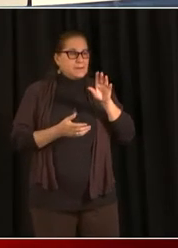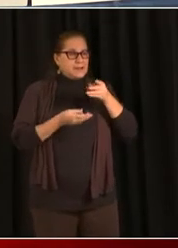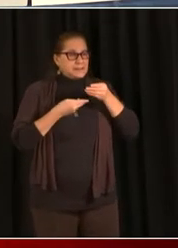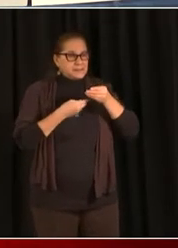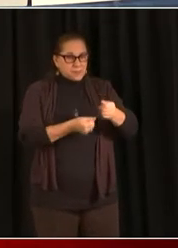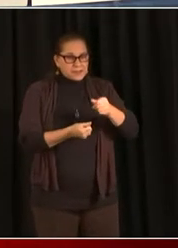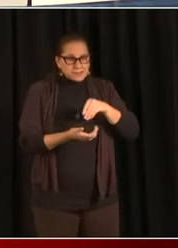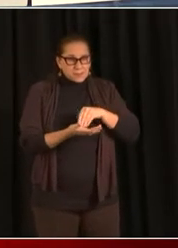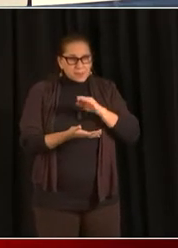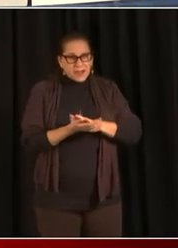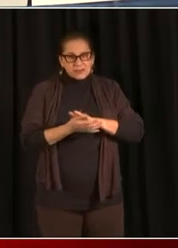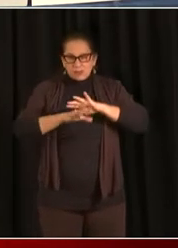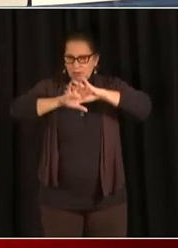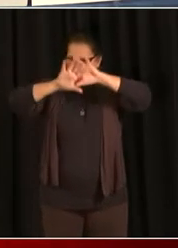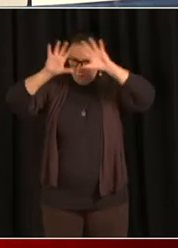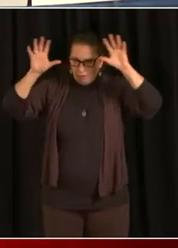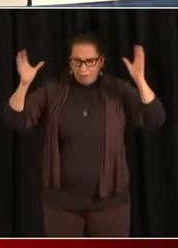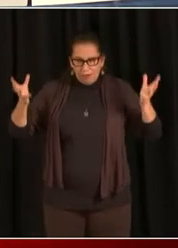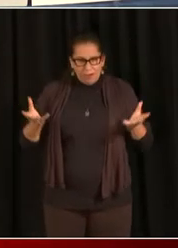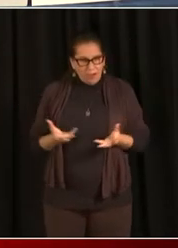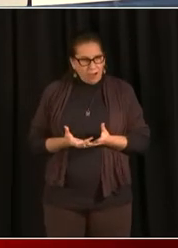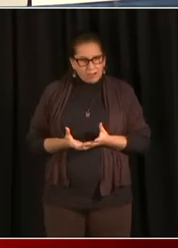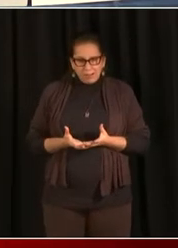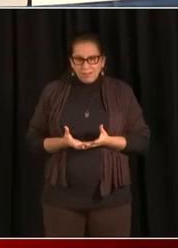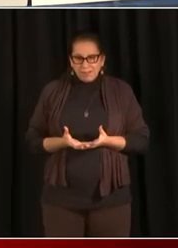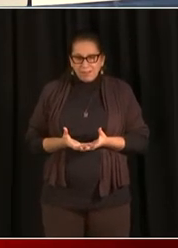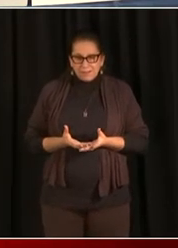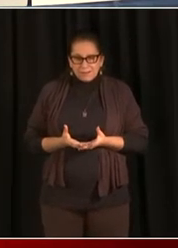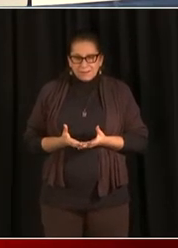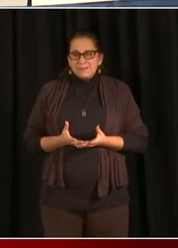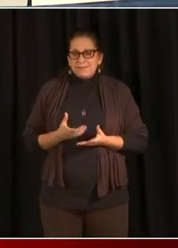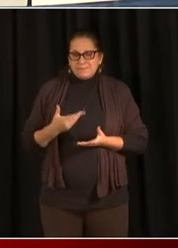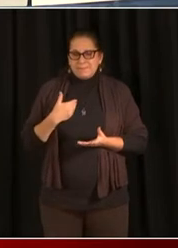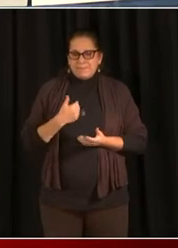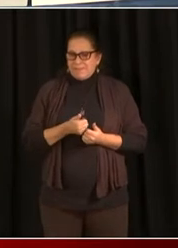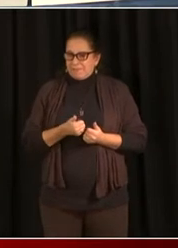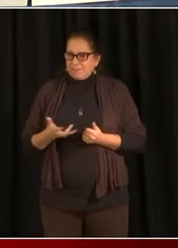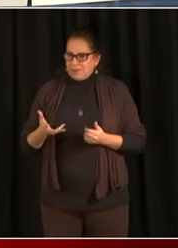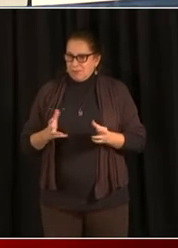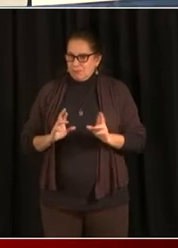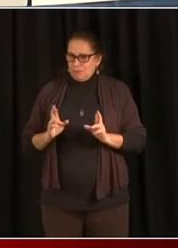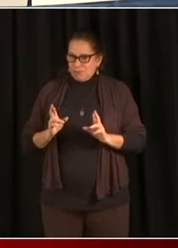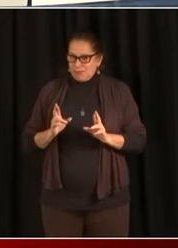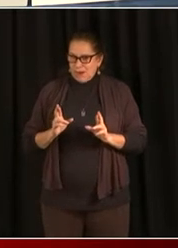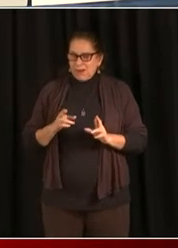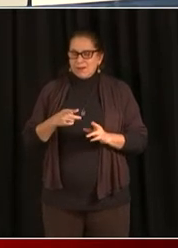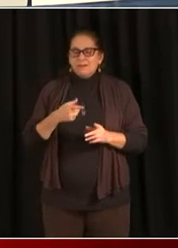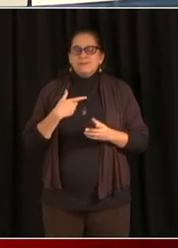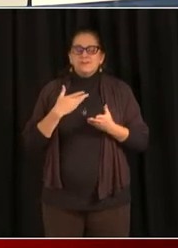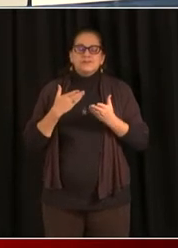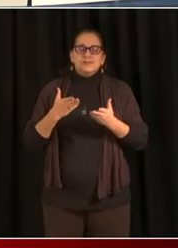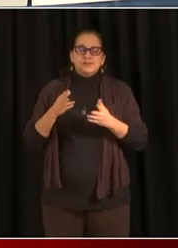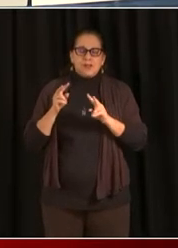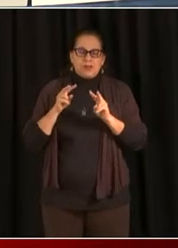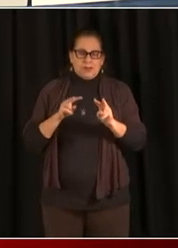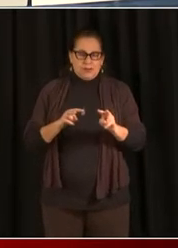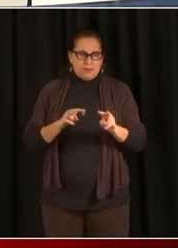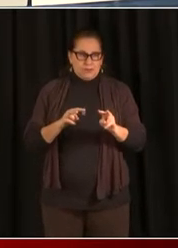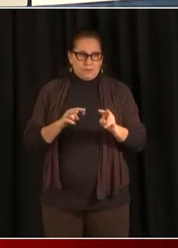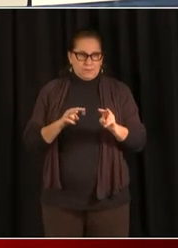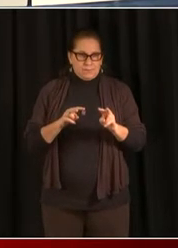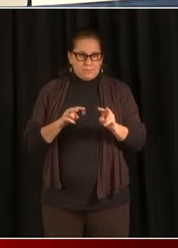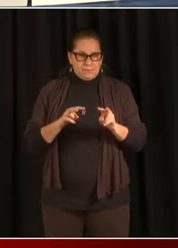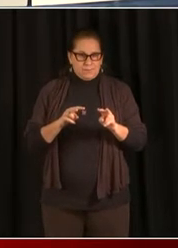need in order to apply. So make sure you have those things on hand. I would strongly encourage you to take a look at the Retail